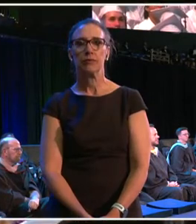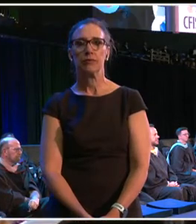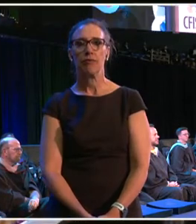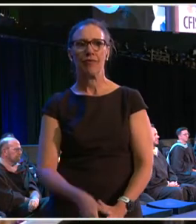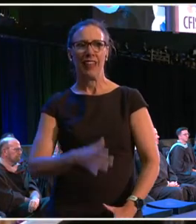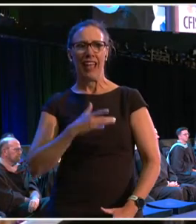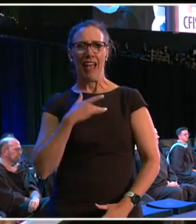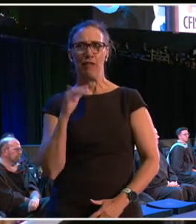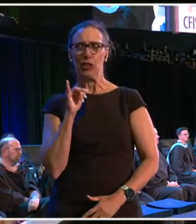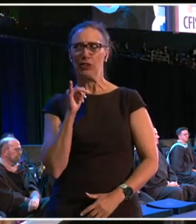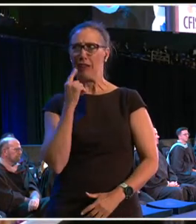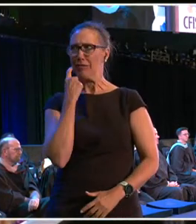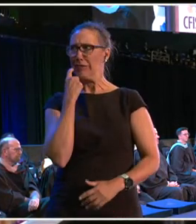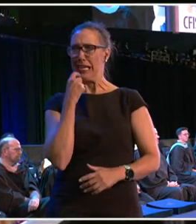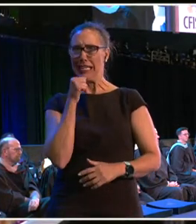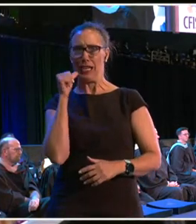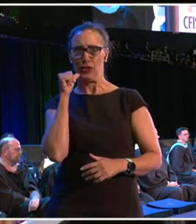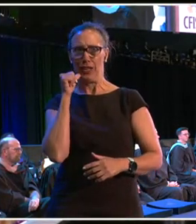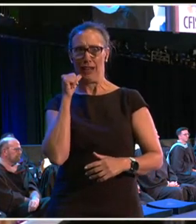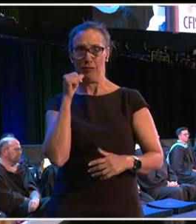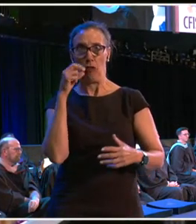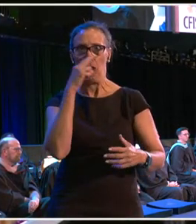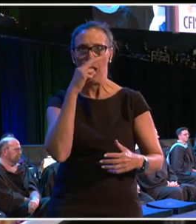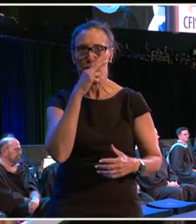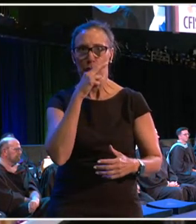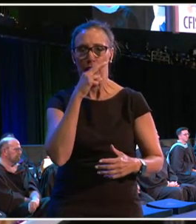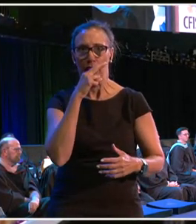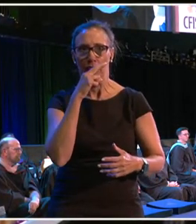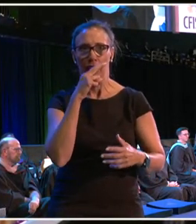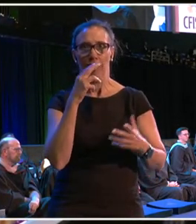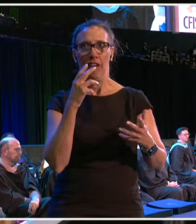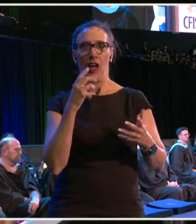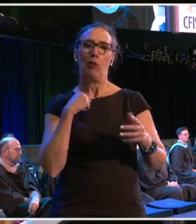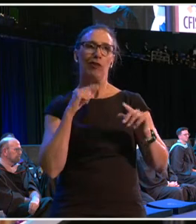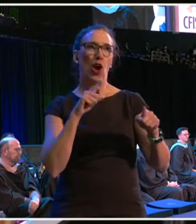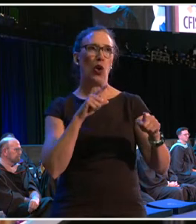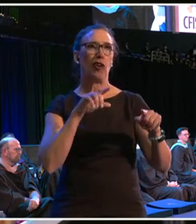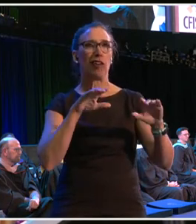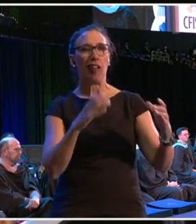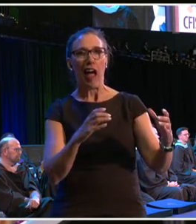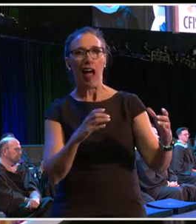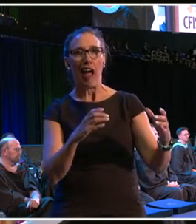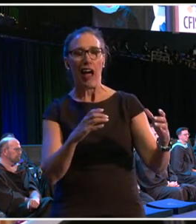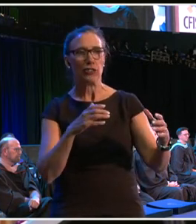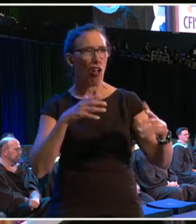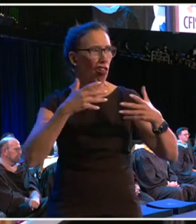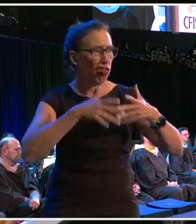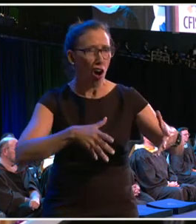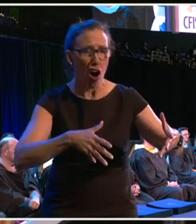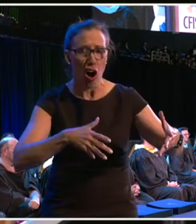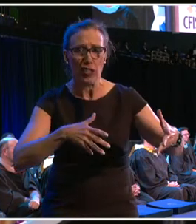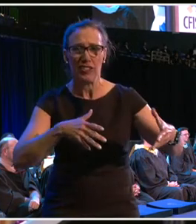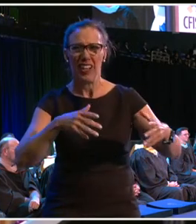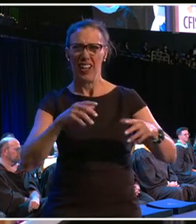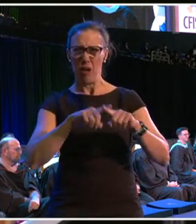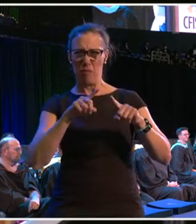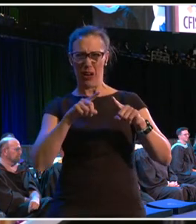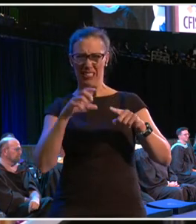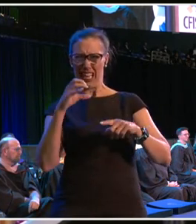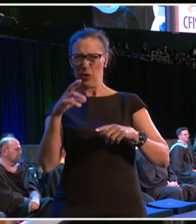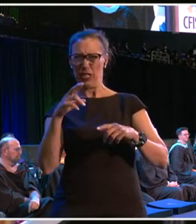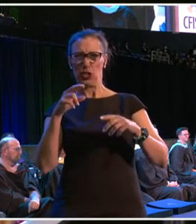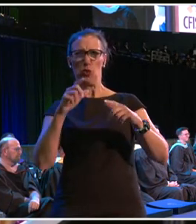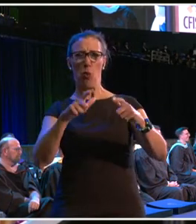It feels like it was just yesterday when we were freshmen. We would somehow go to class being lost, despite Ridge being one